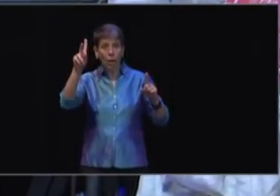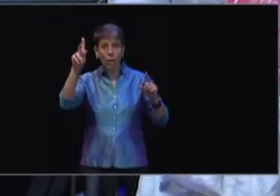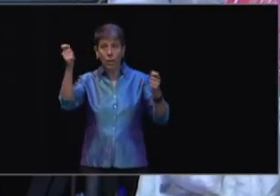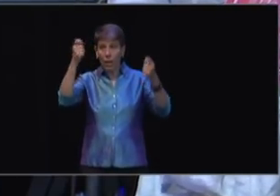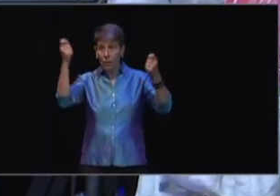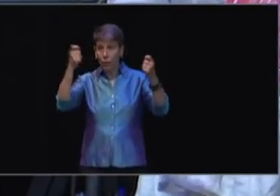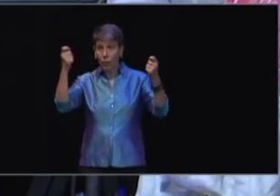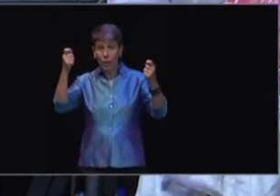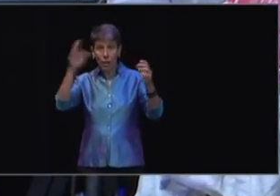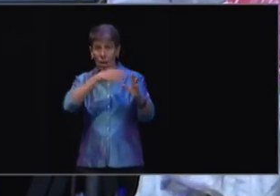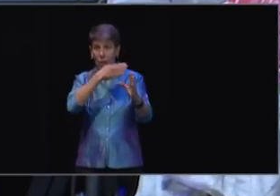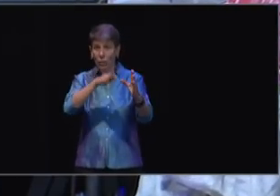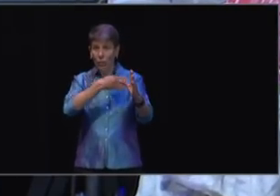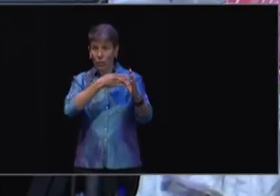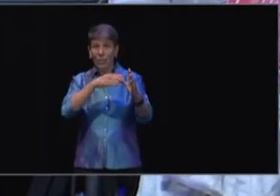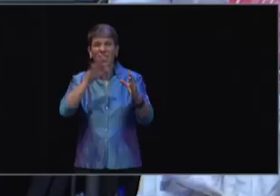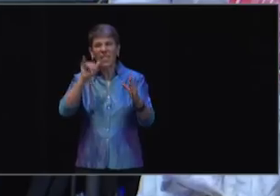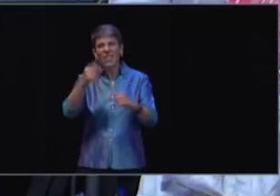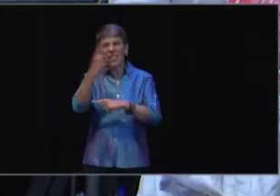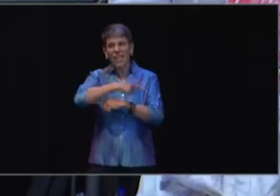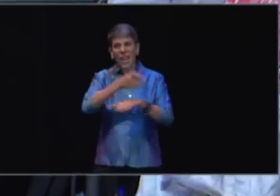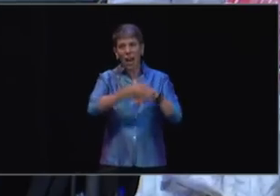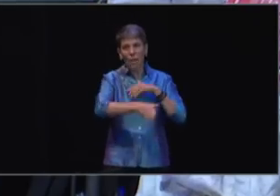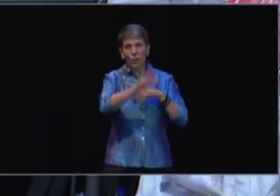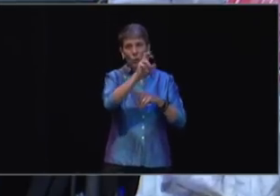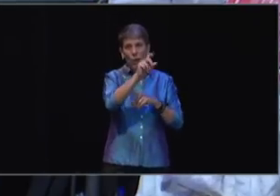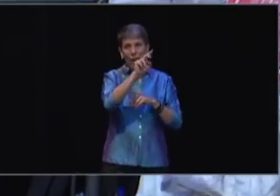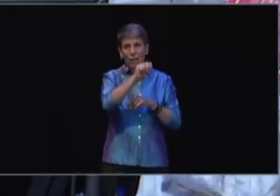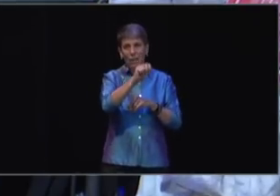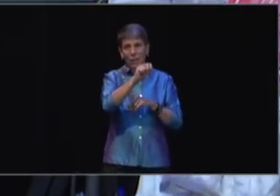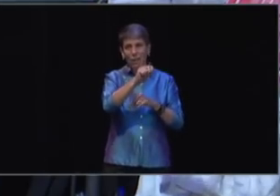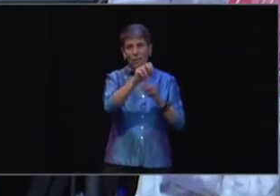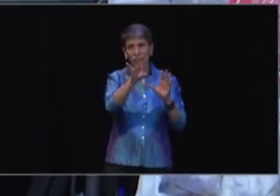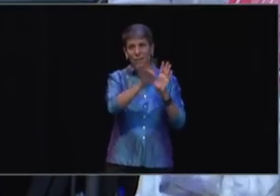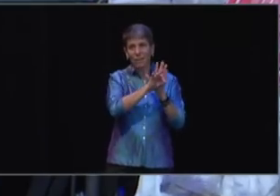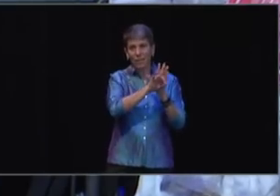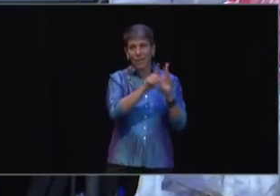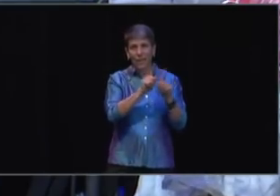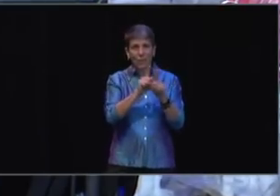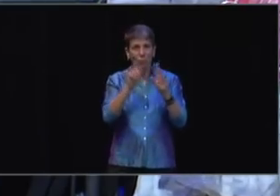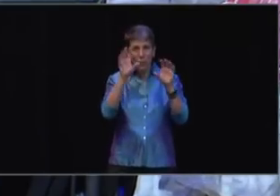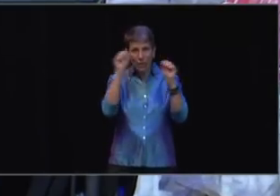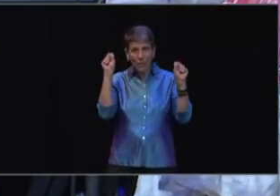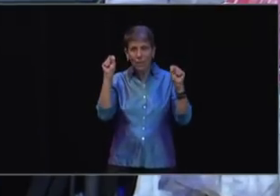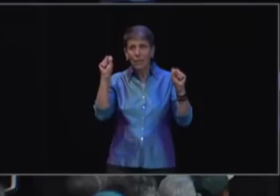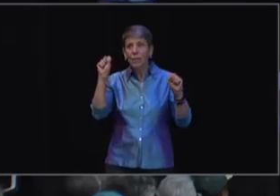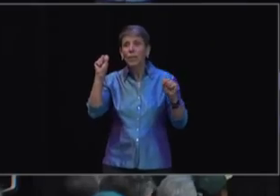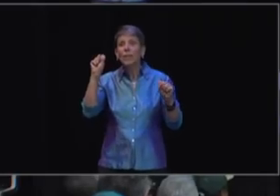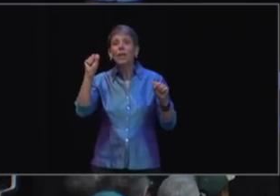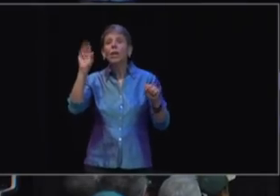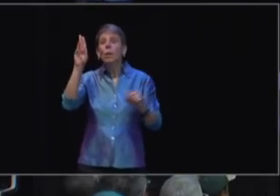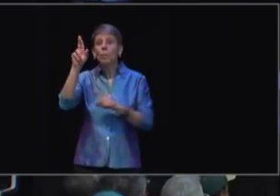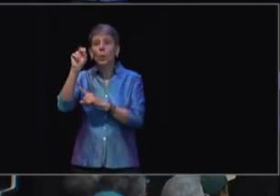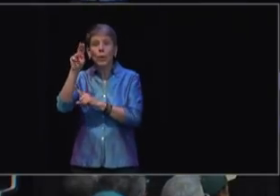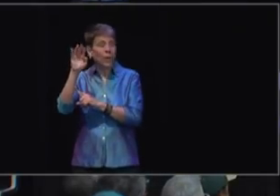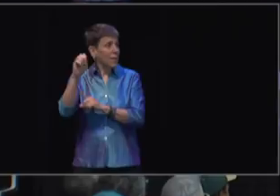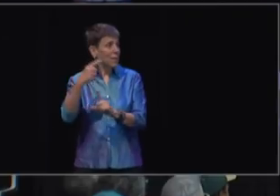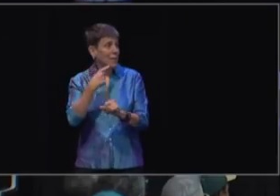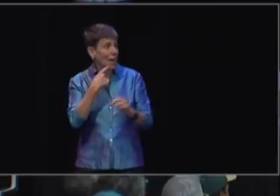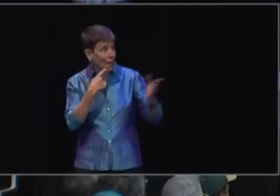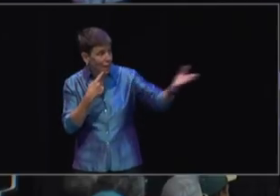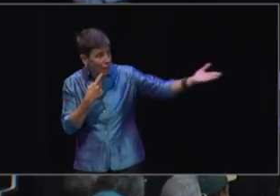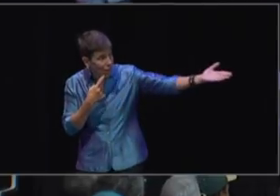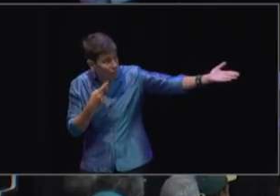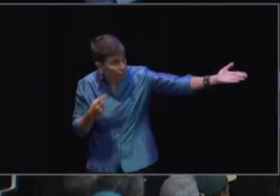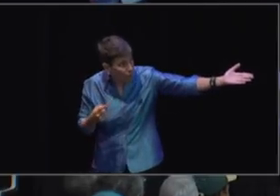was the day after Ronald Reagan was elected president. And Bernice Johnson Reagan said,